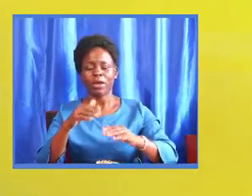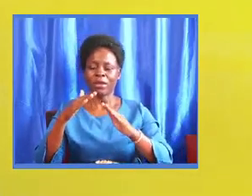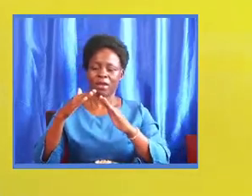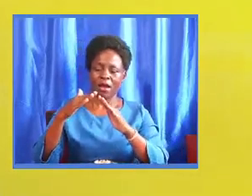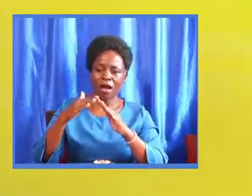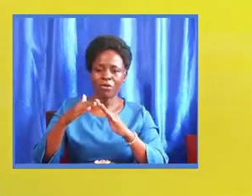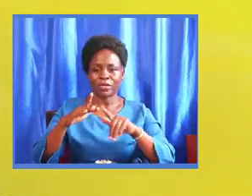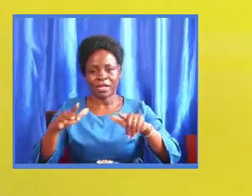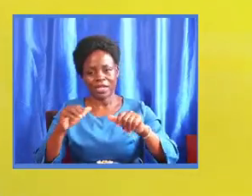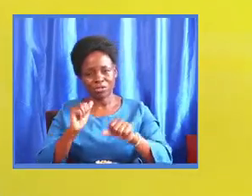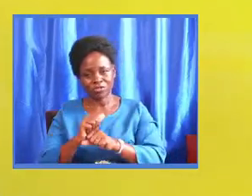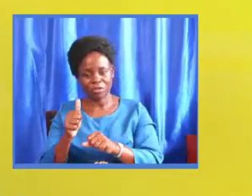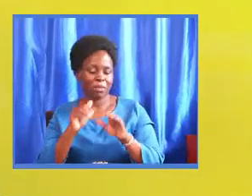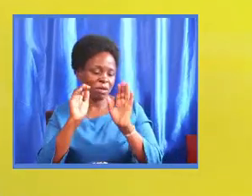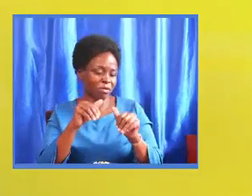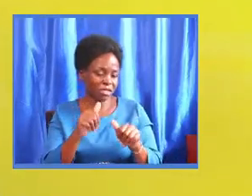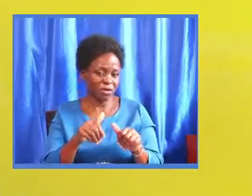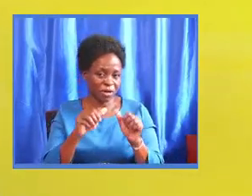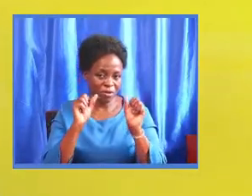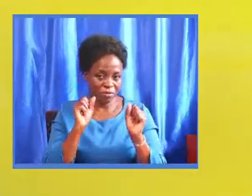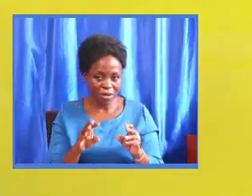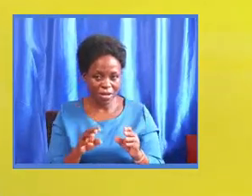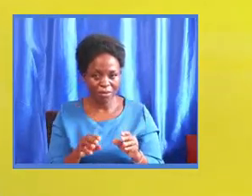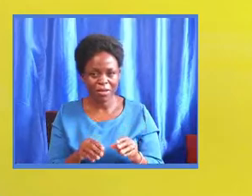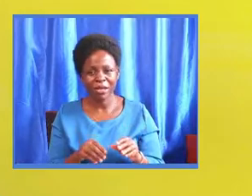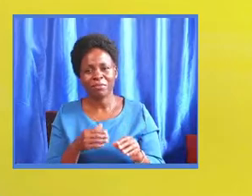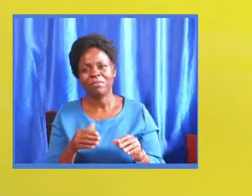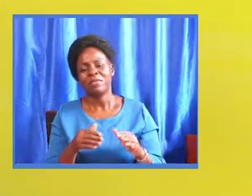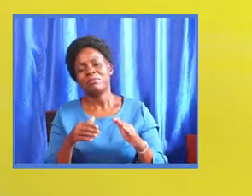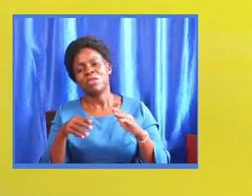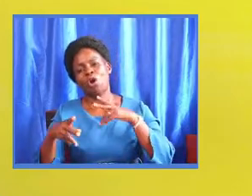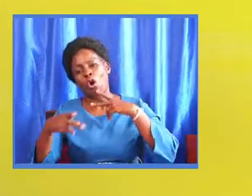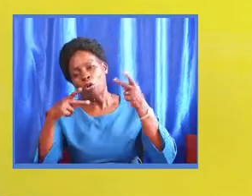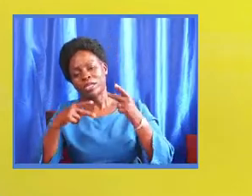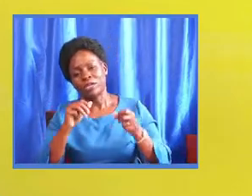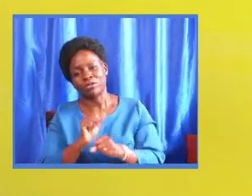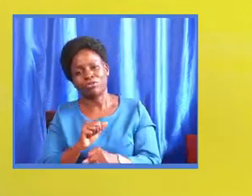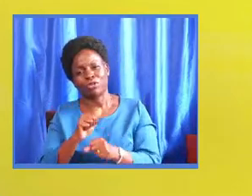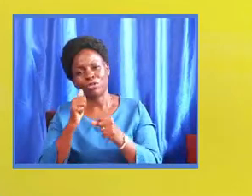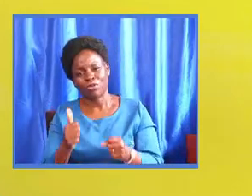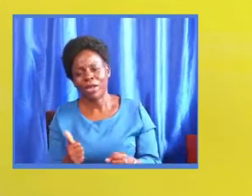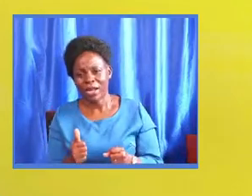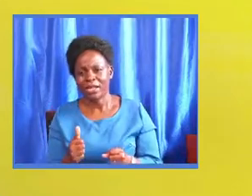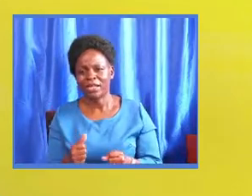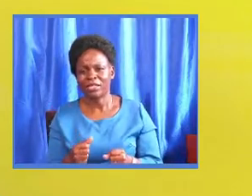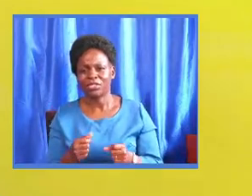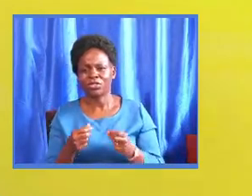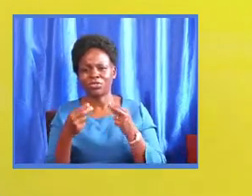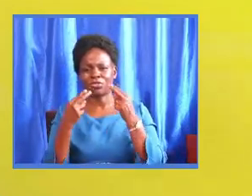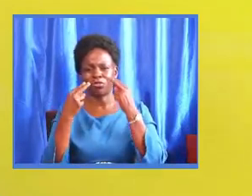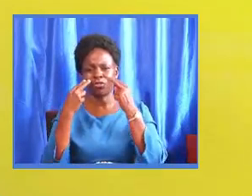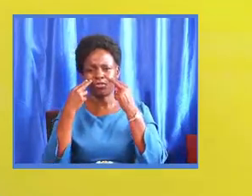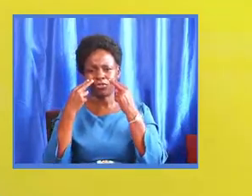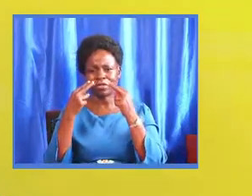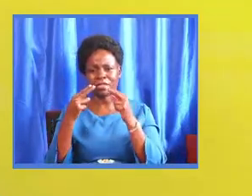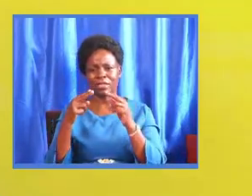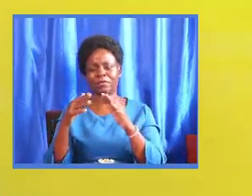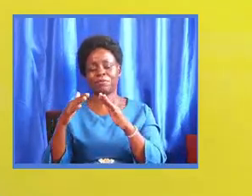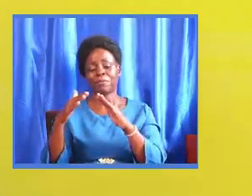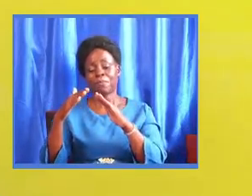well, agriculture might not be doing well, but maybe hospitality will be doing well. So you'll find that real estate is a good